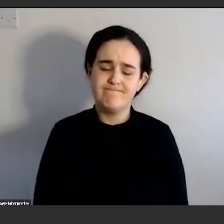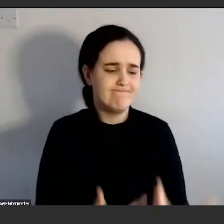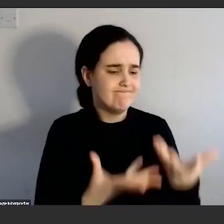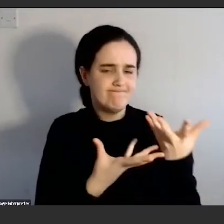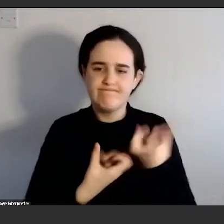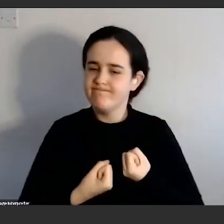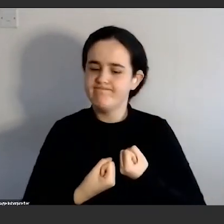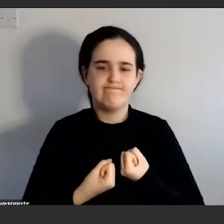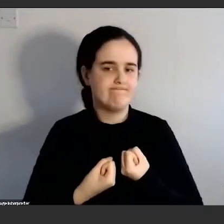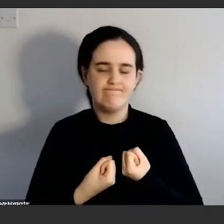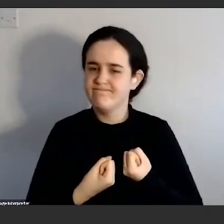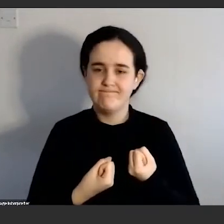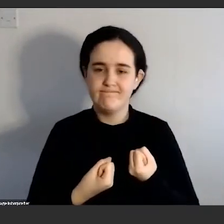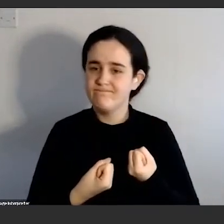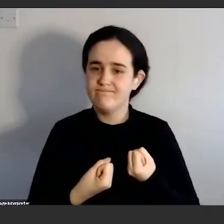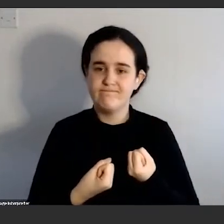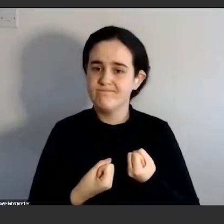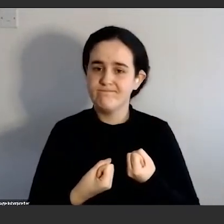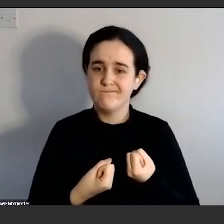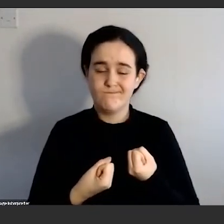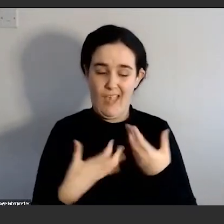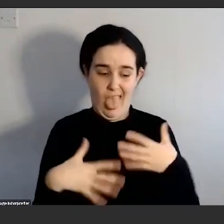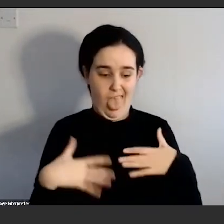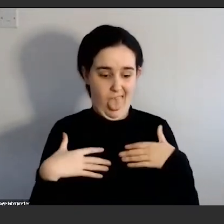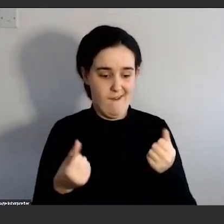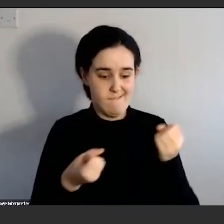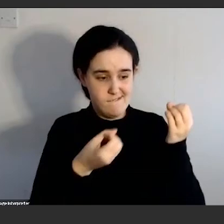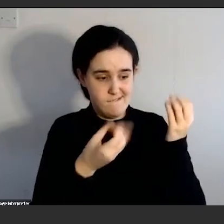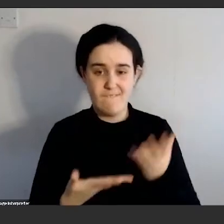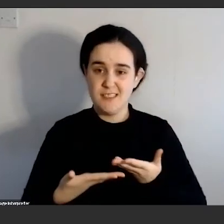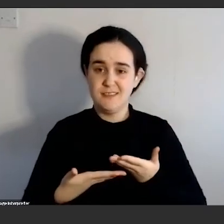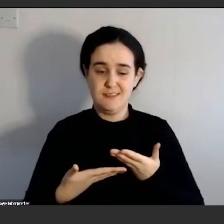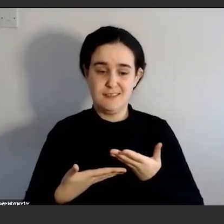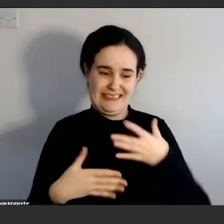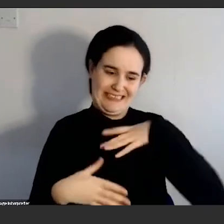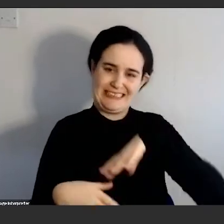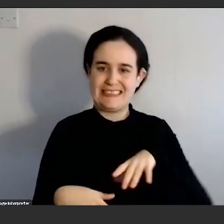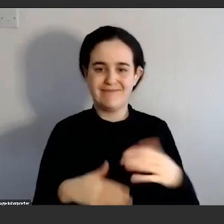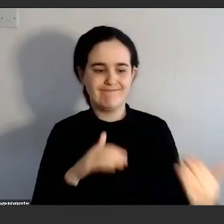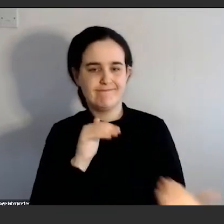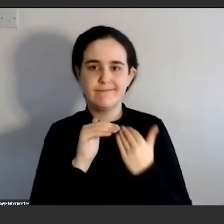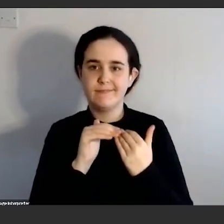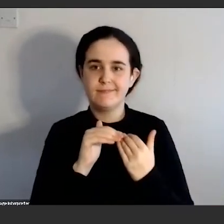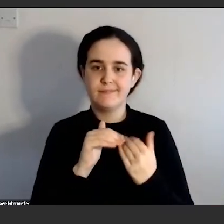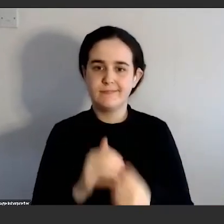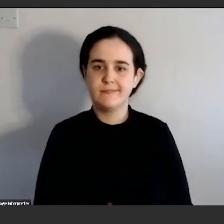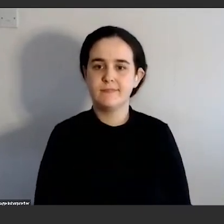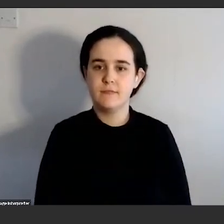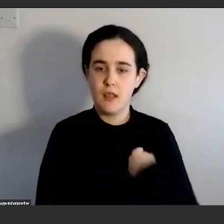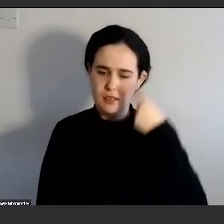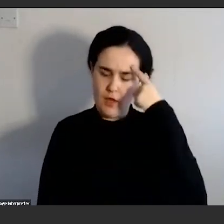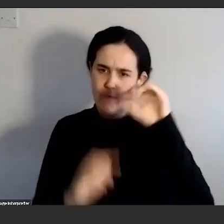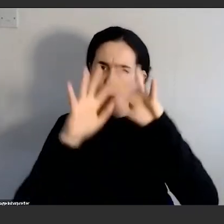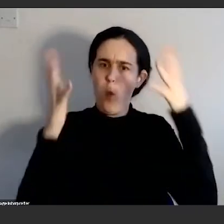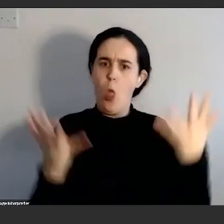health services they need. I think of what the world could be if we broke down these barriers. A word